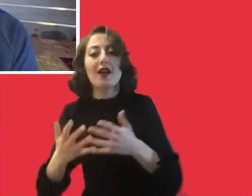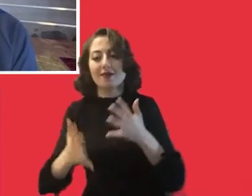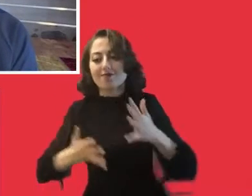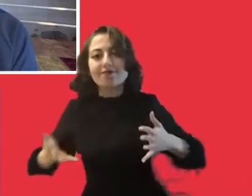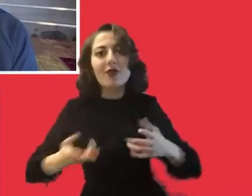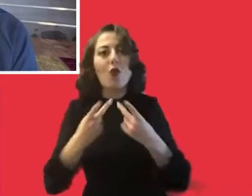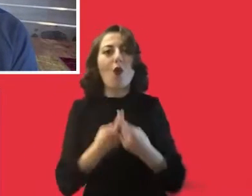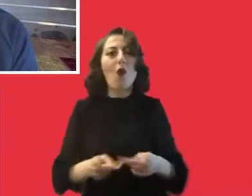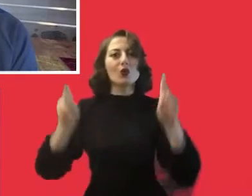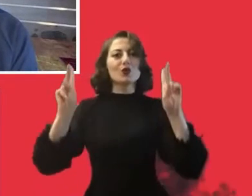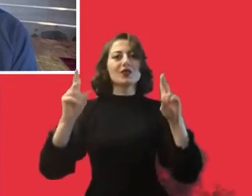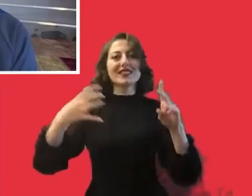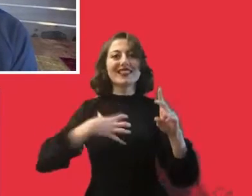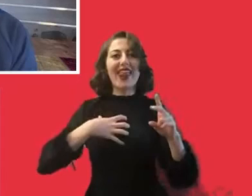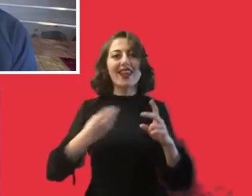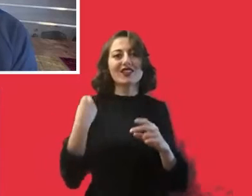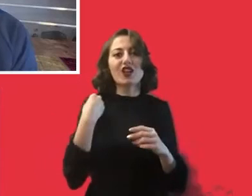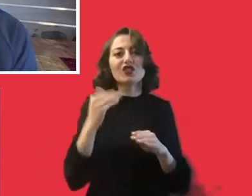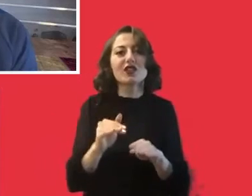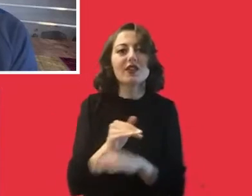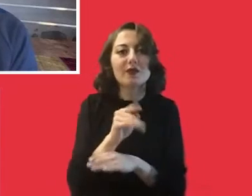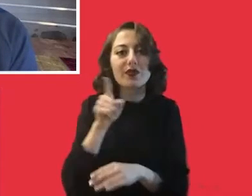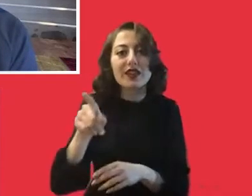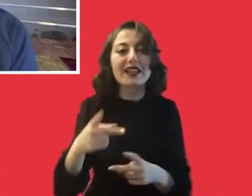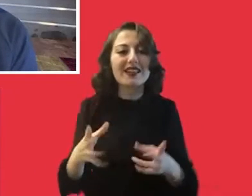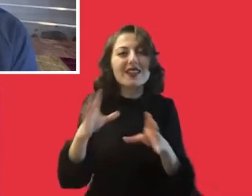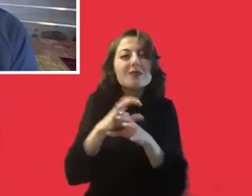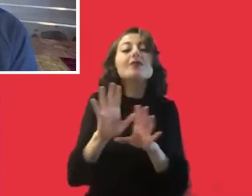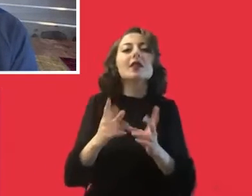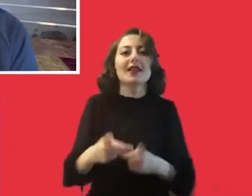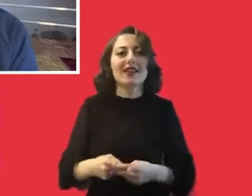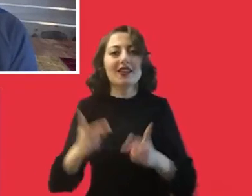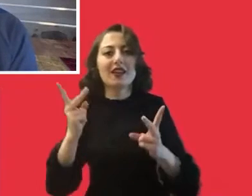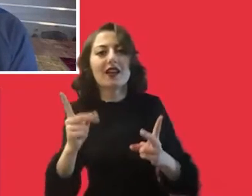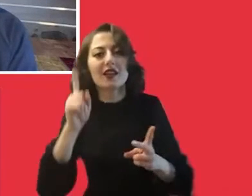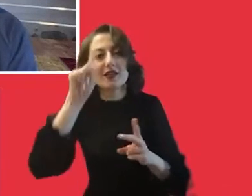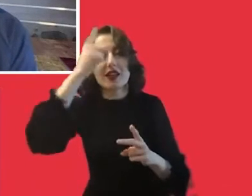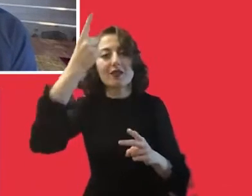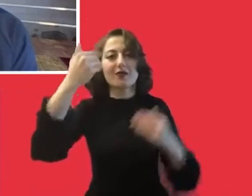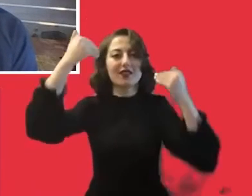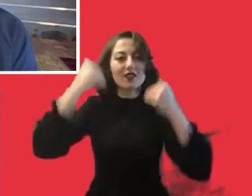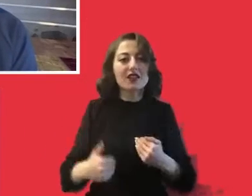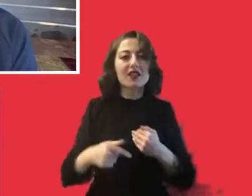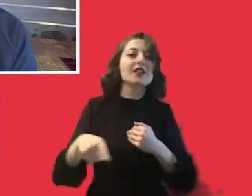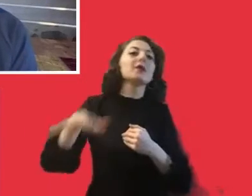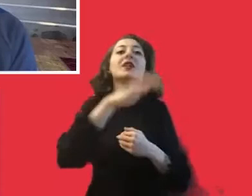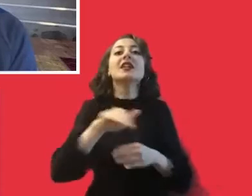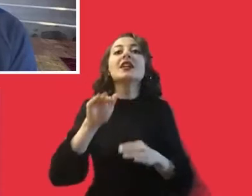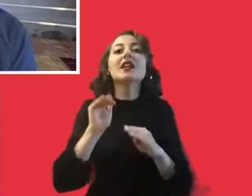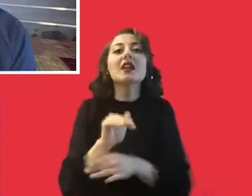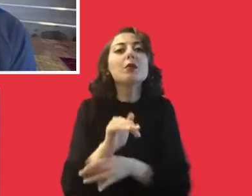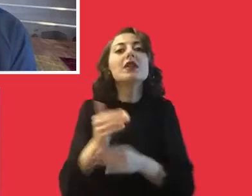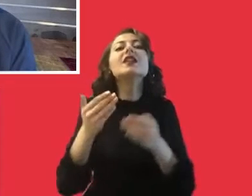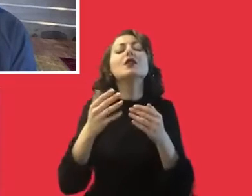them about their freedom for action, movement. And so this is not only over physical, but we're